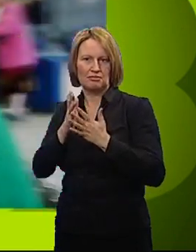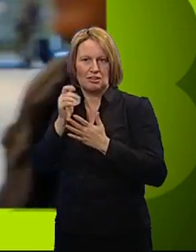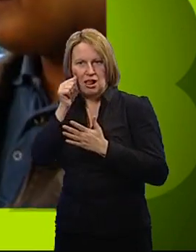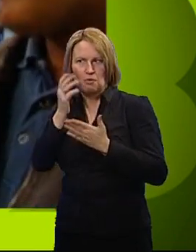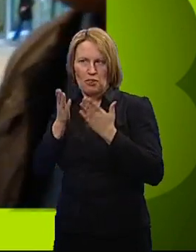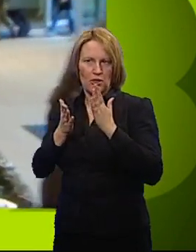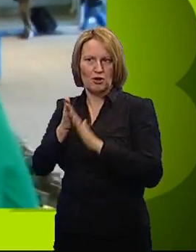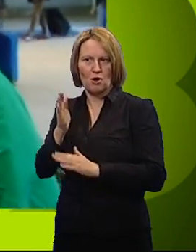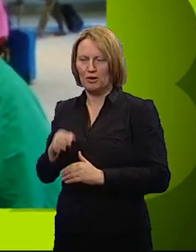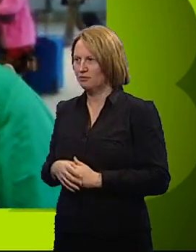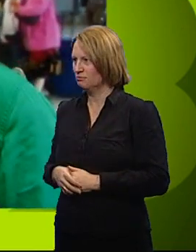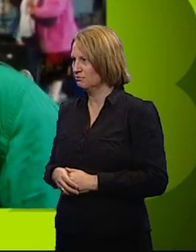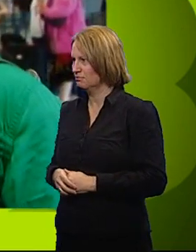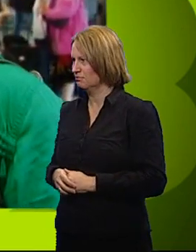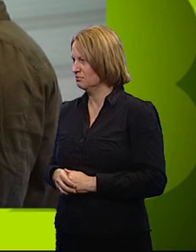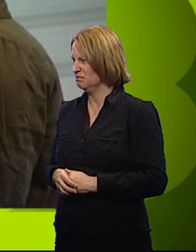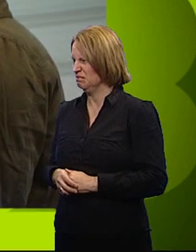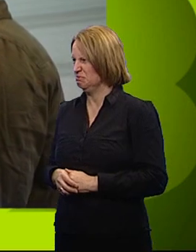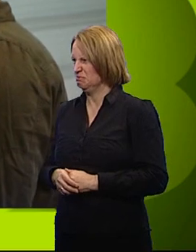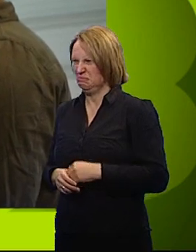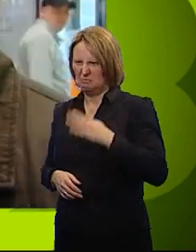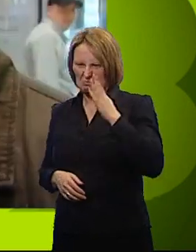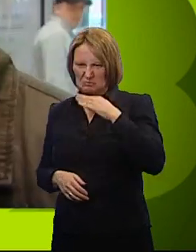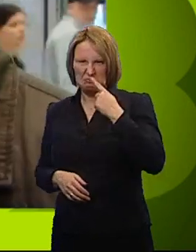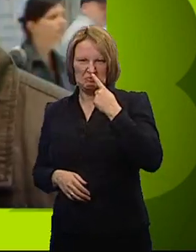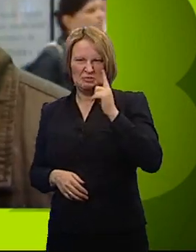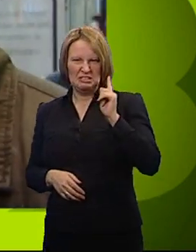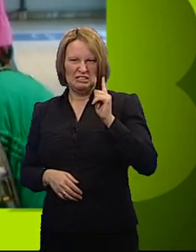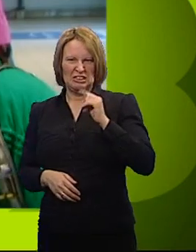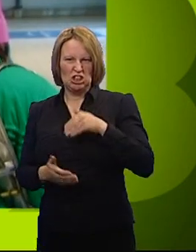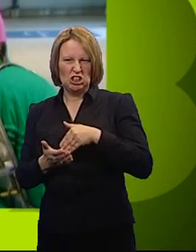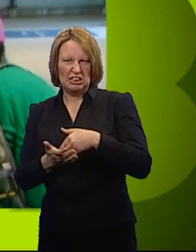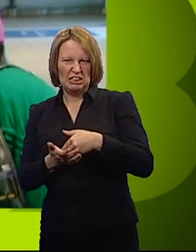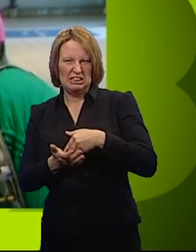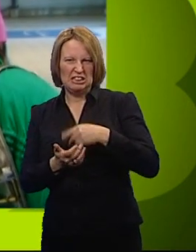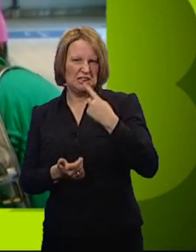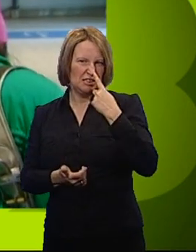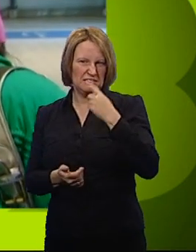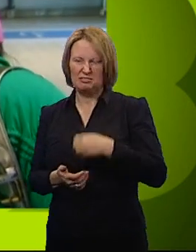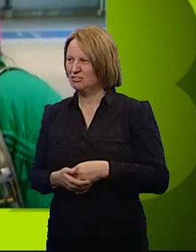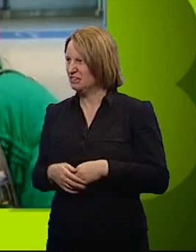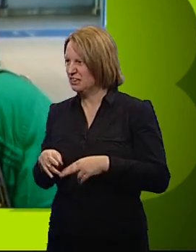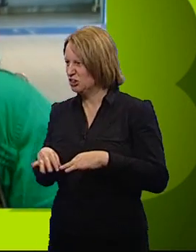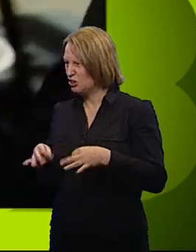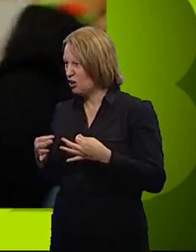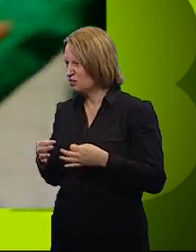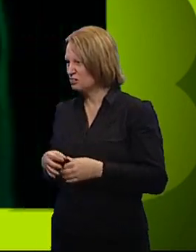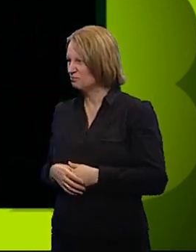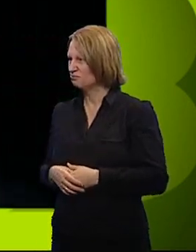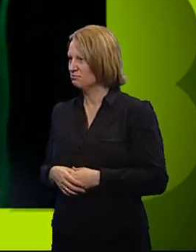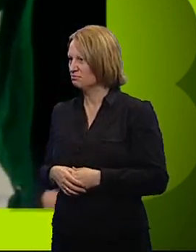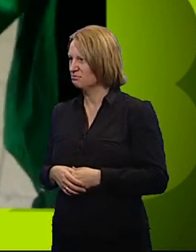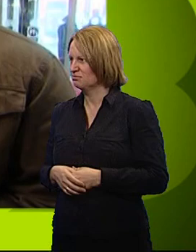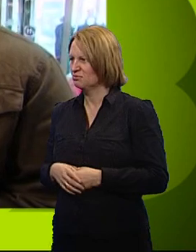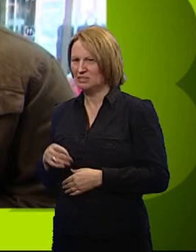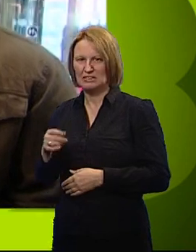Dad can guess where they're going. Nasty. Sort of mouldy cheese, isn't it? Nice. It's not one of your dad's socks, is it? Now try and